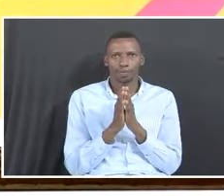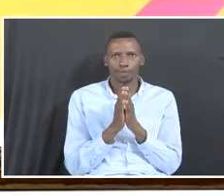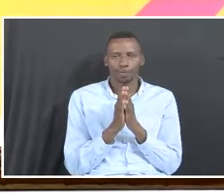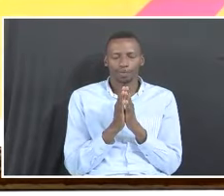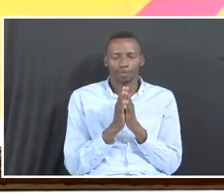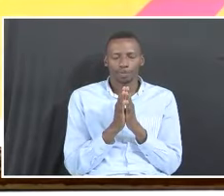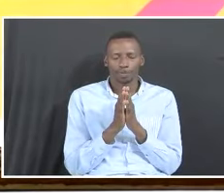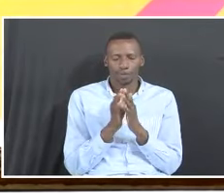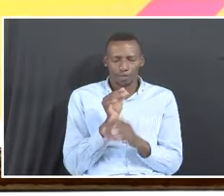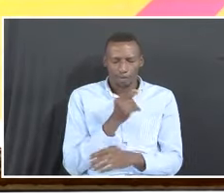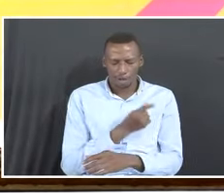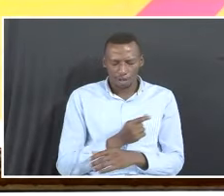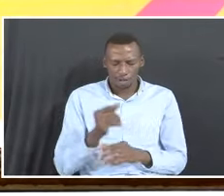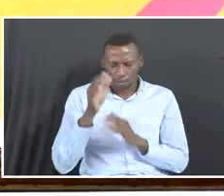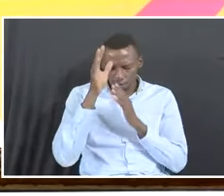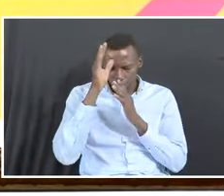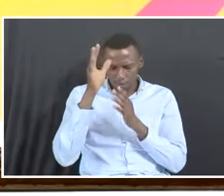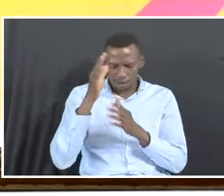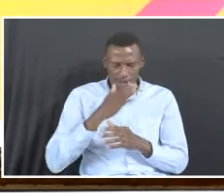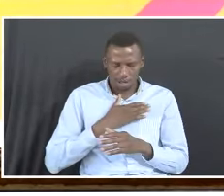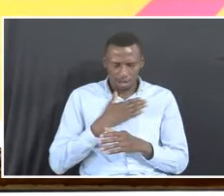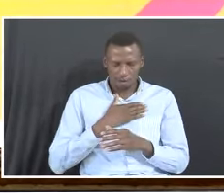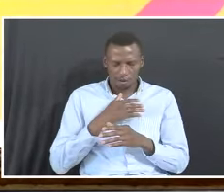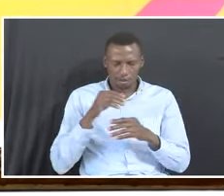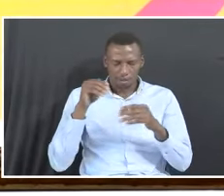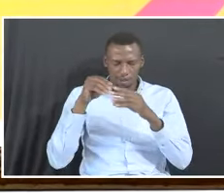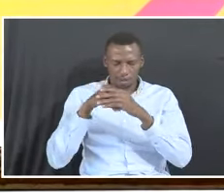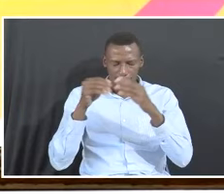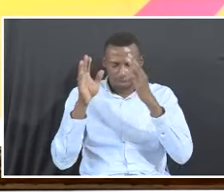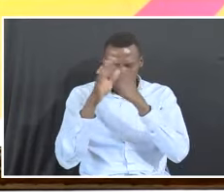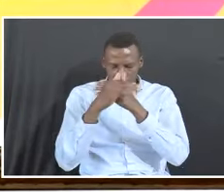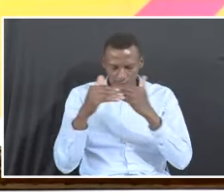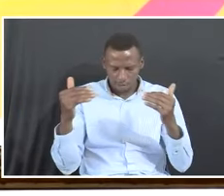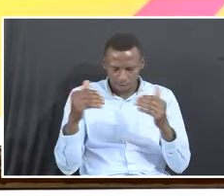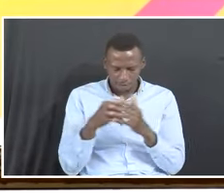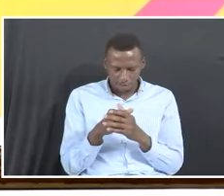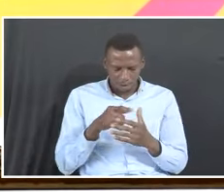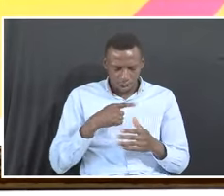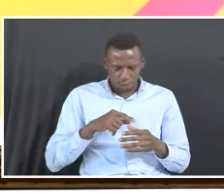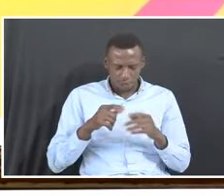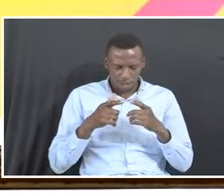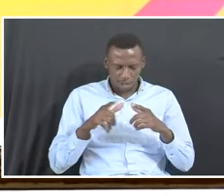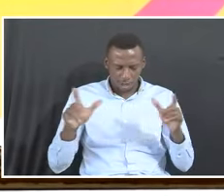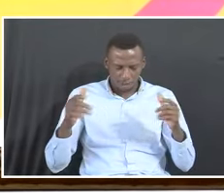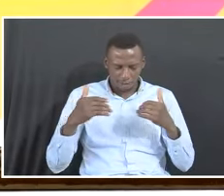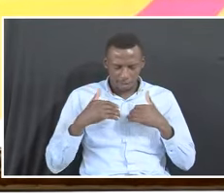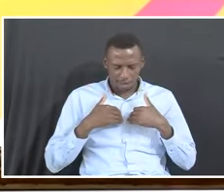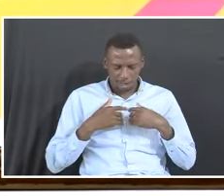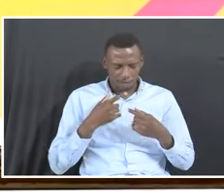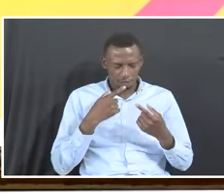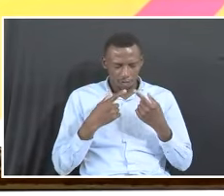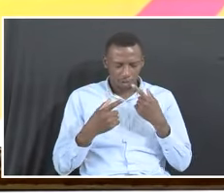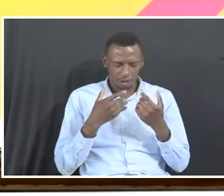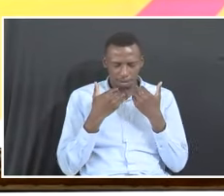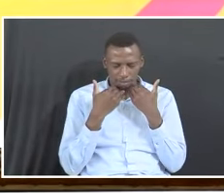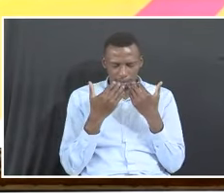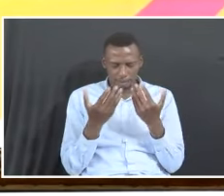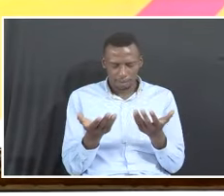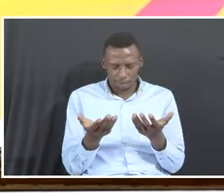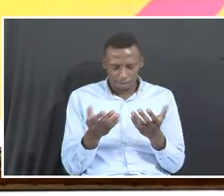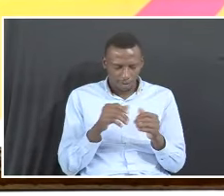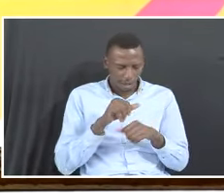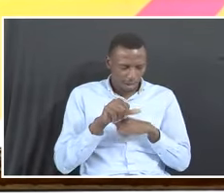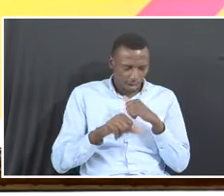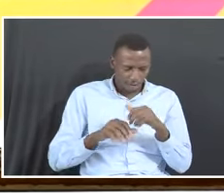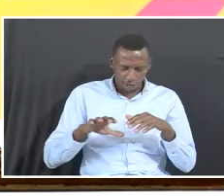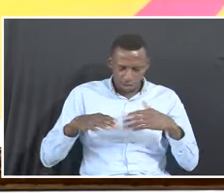Our gracious Father in heaven, we have no language to talk on how